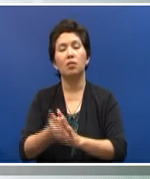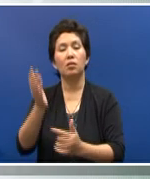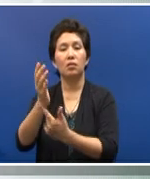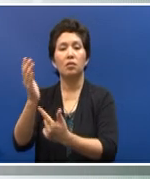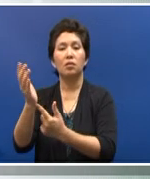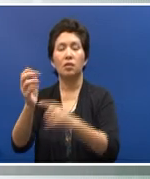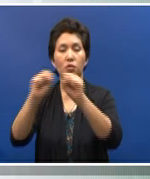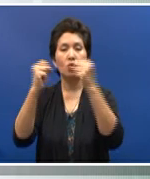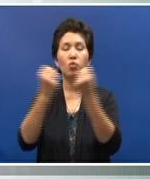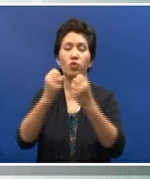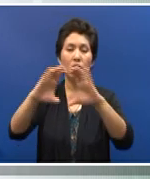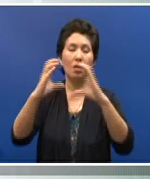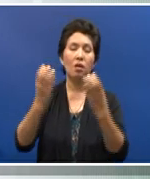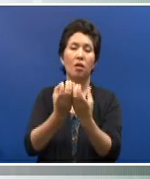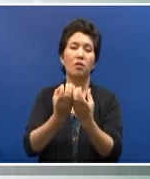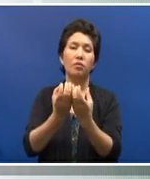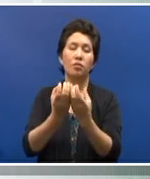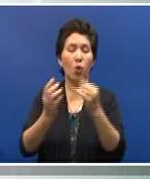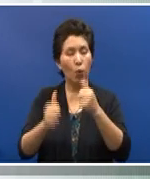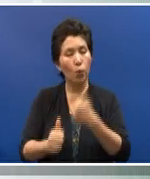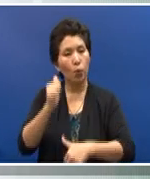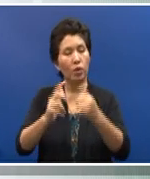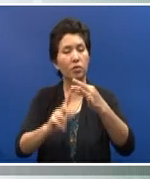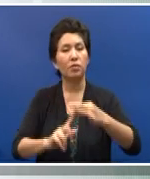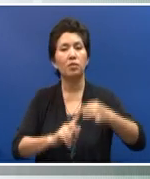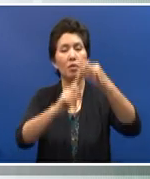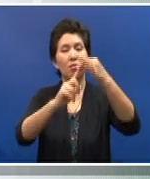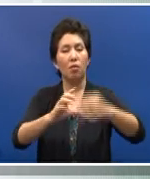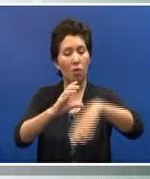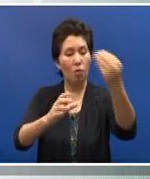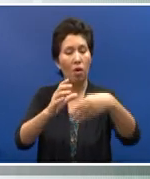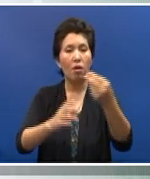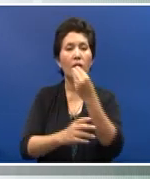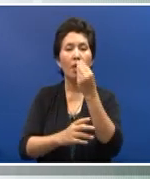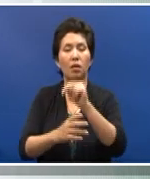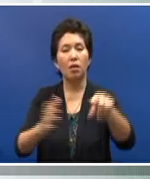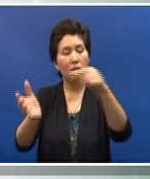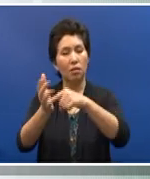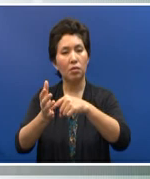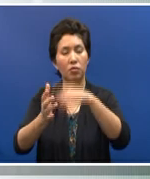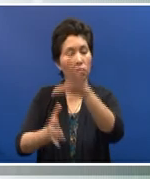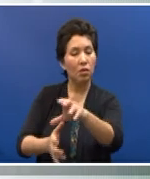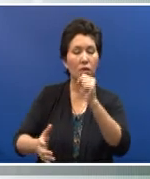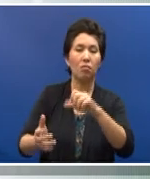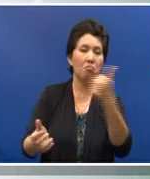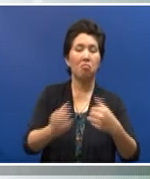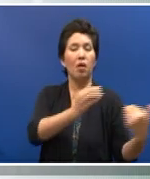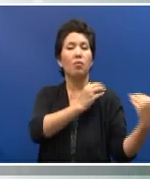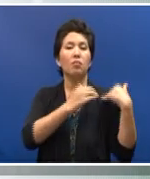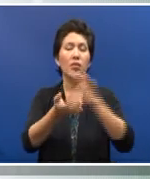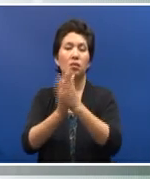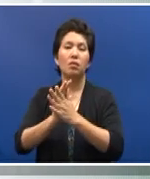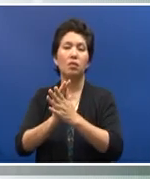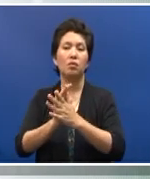social class which specializes in producing food frees other people to take on other roles. Okay, so